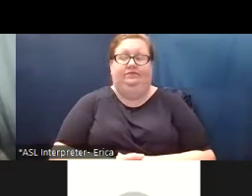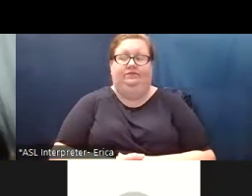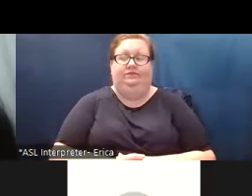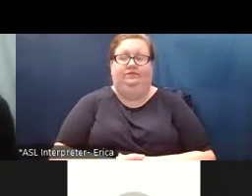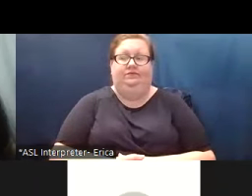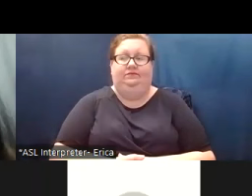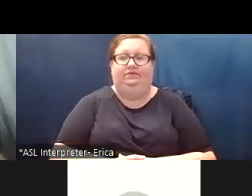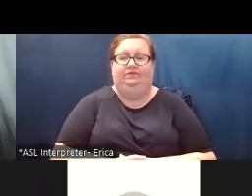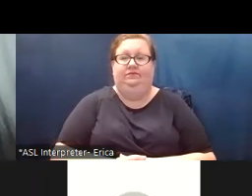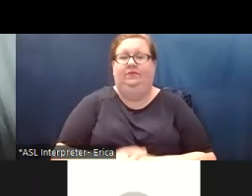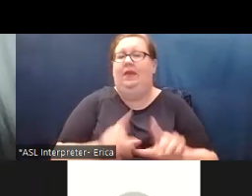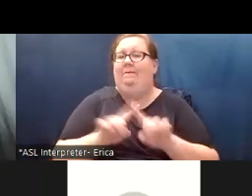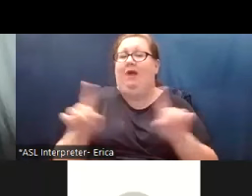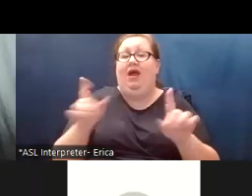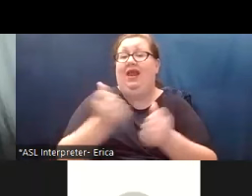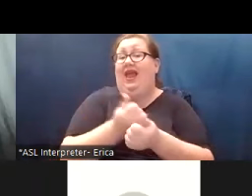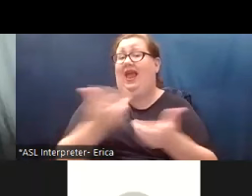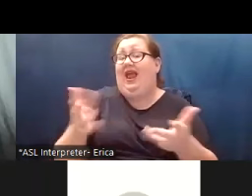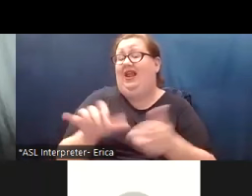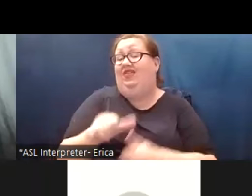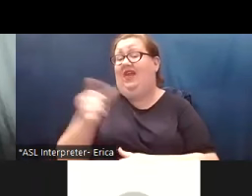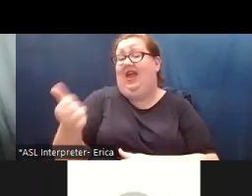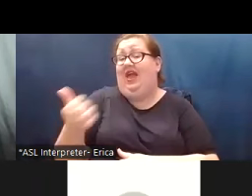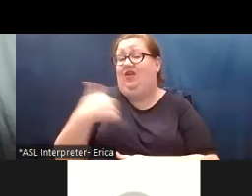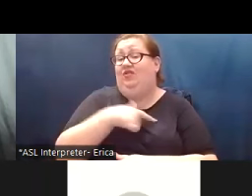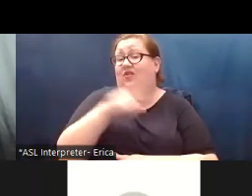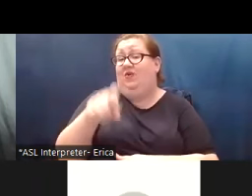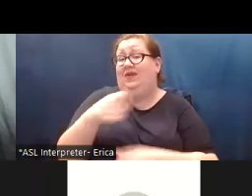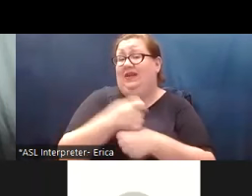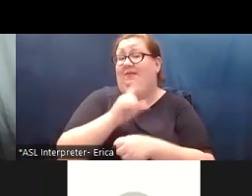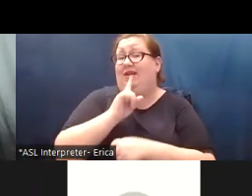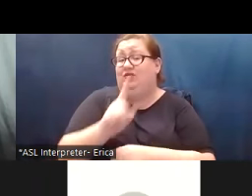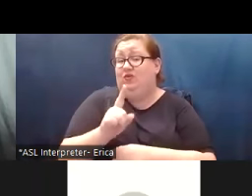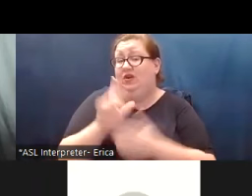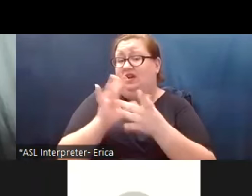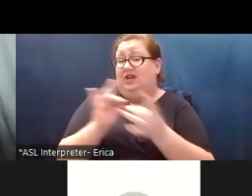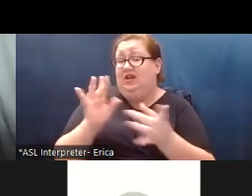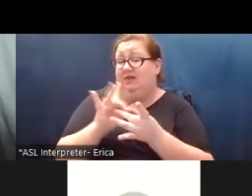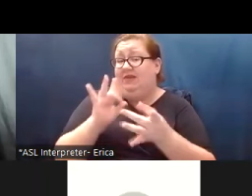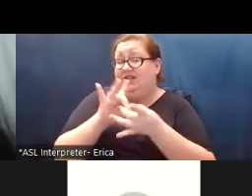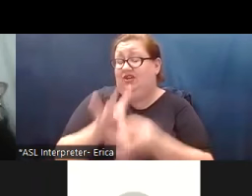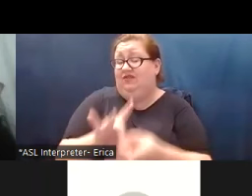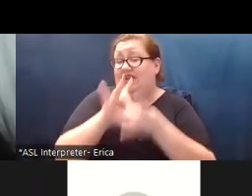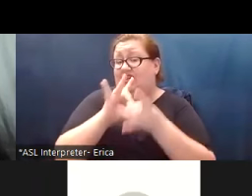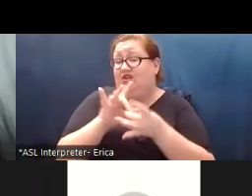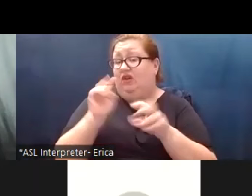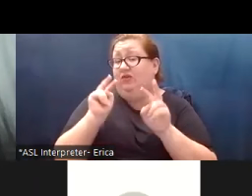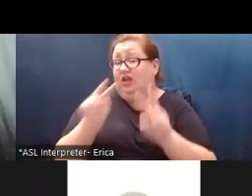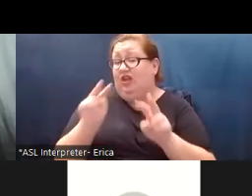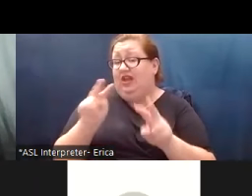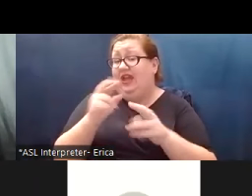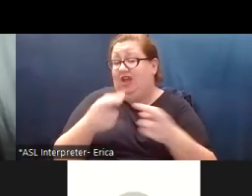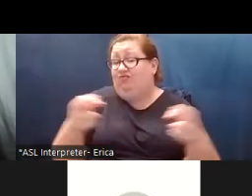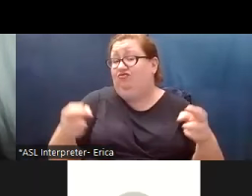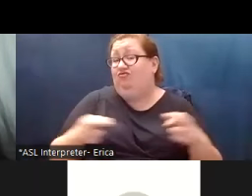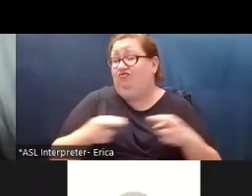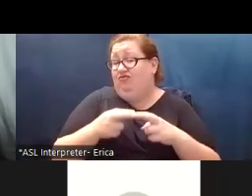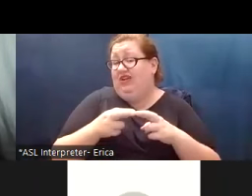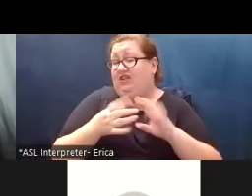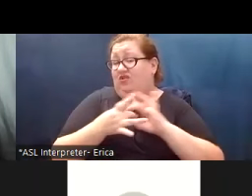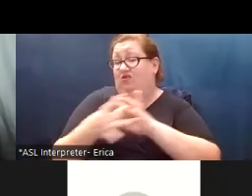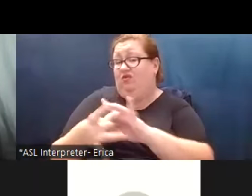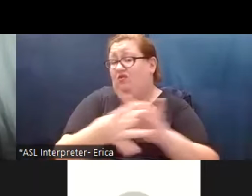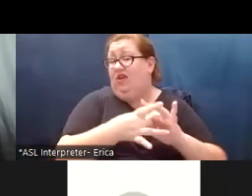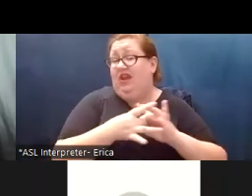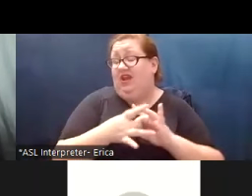But anything else on that we should make sure to mention in terms of what we're looking at on regional coordination from other